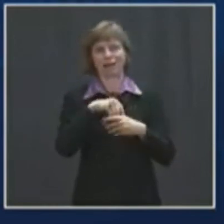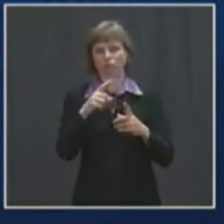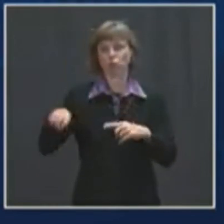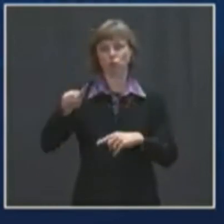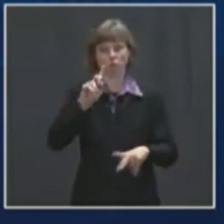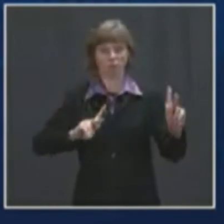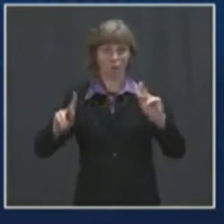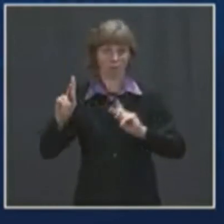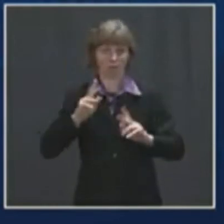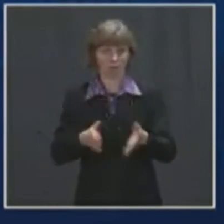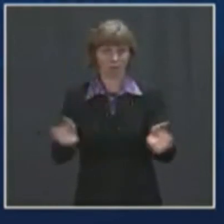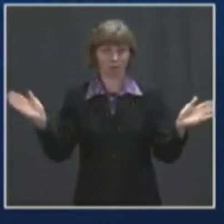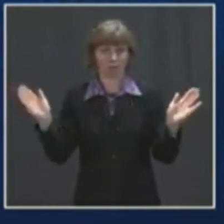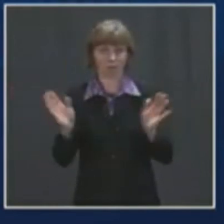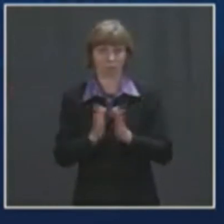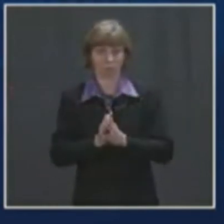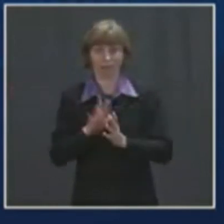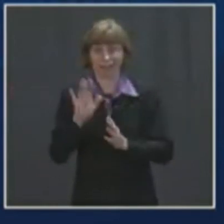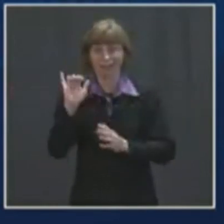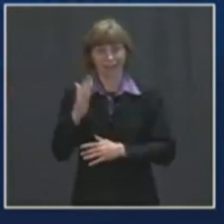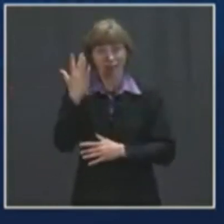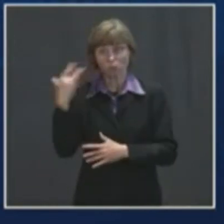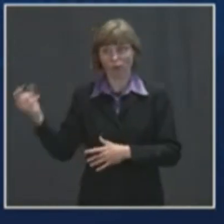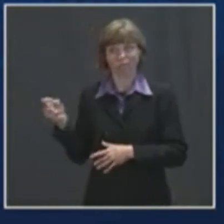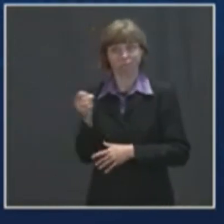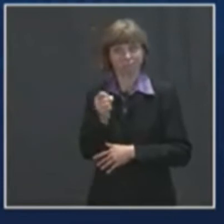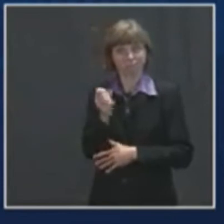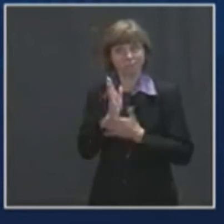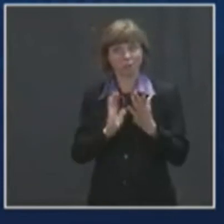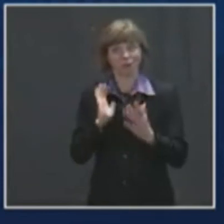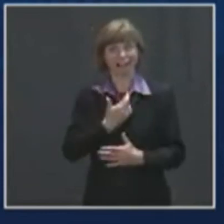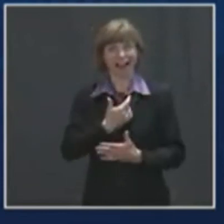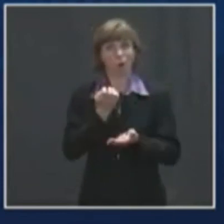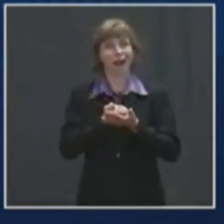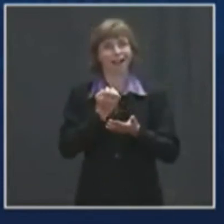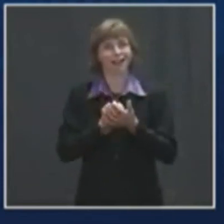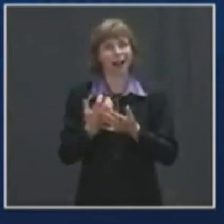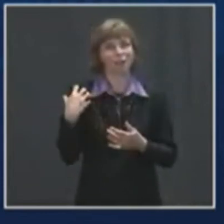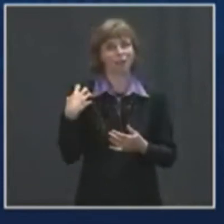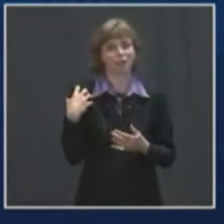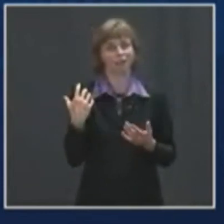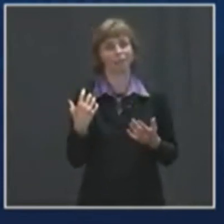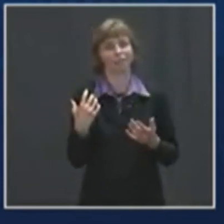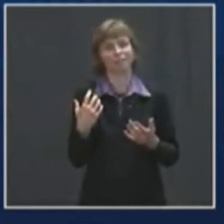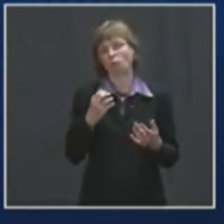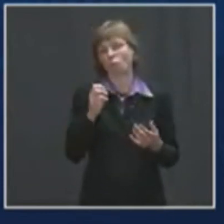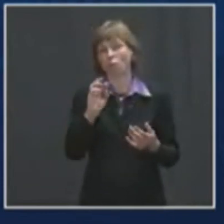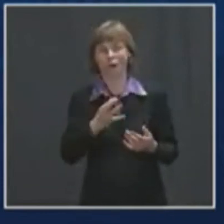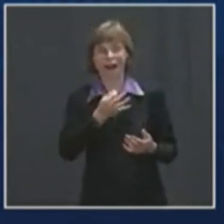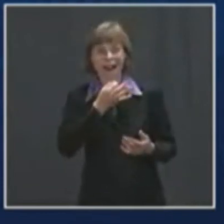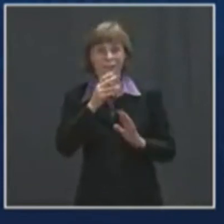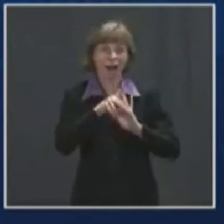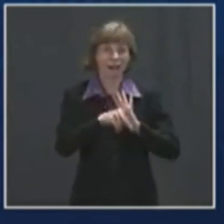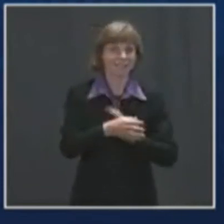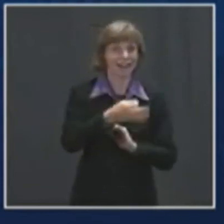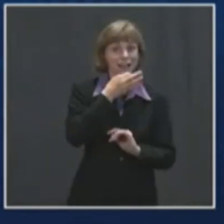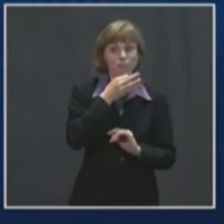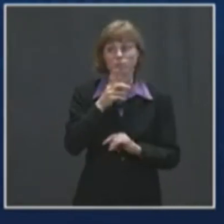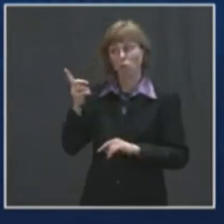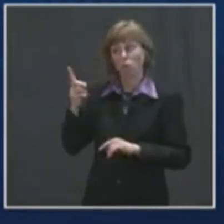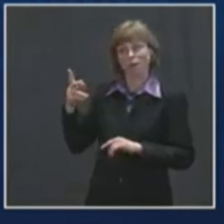the reasons why we bring in some of our economic officials or policy experts so that they can help lay out for all of